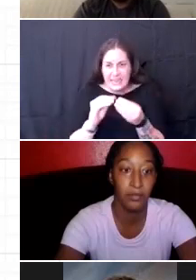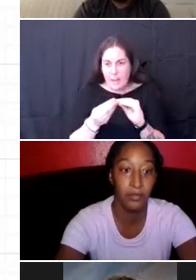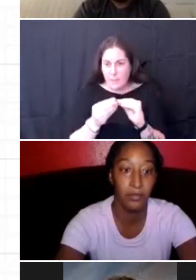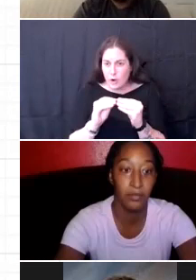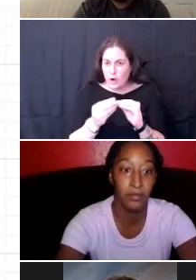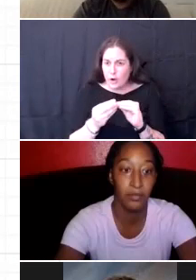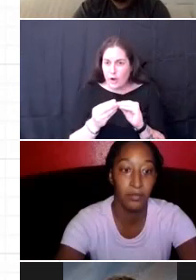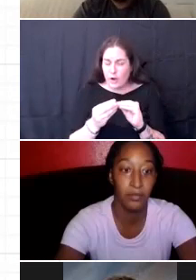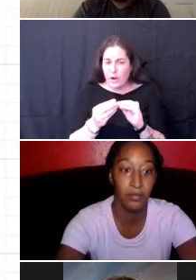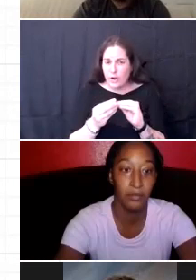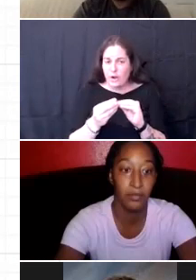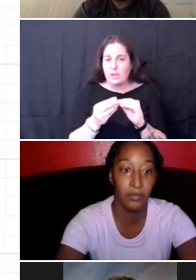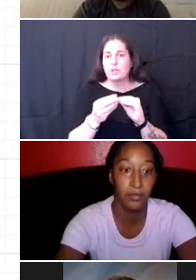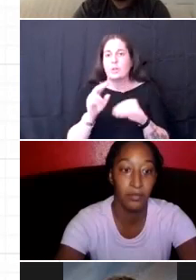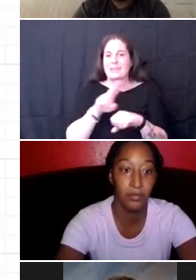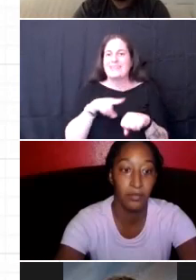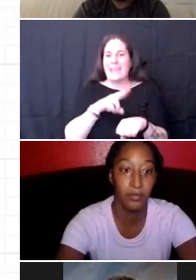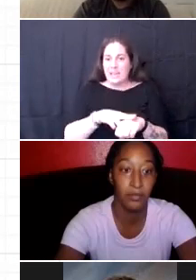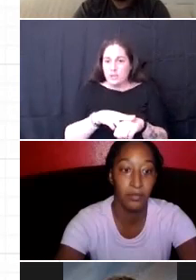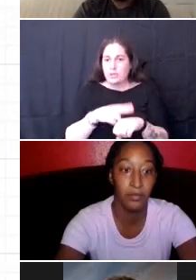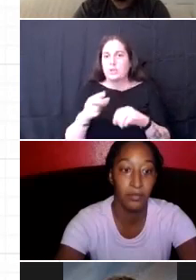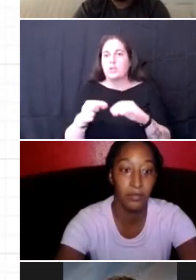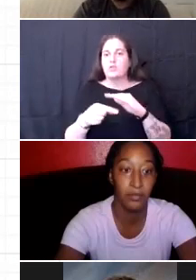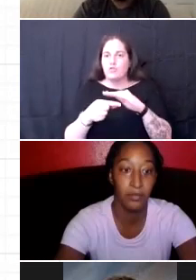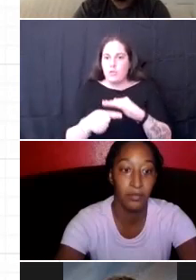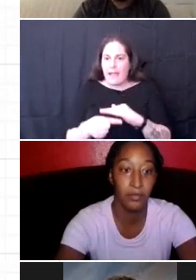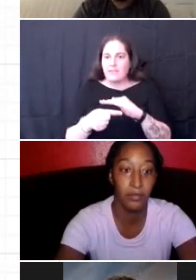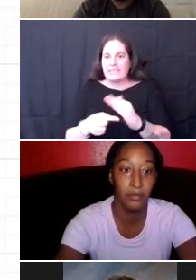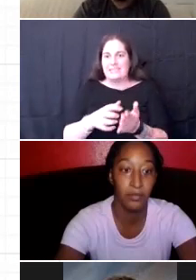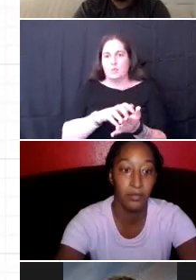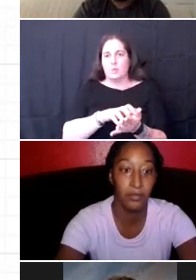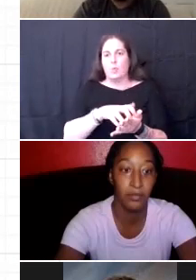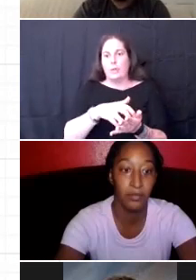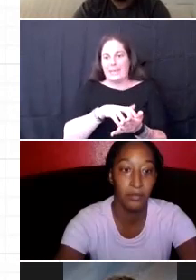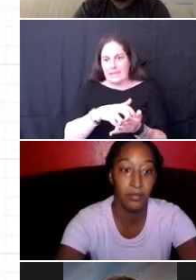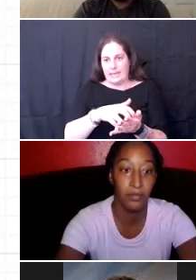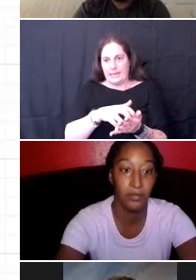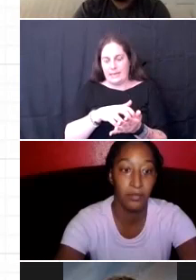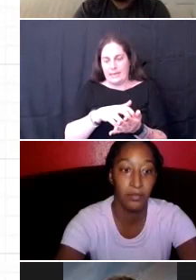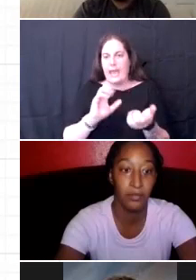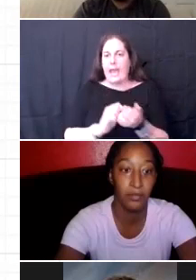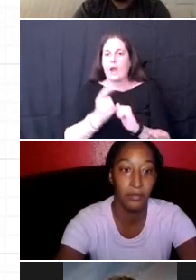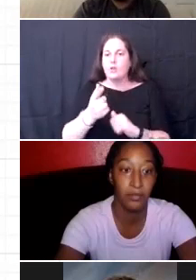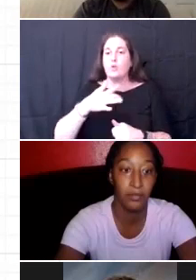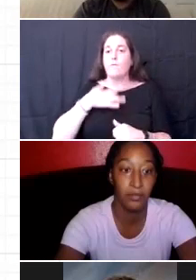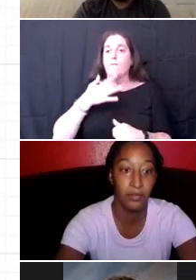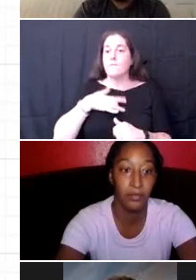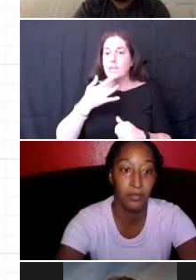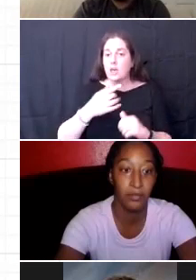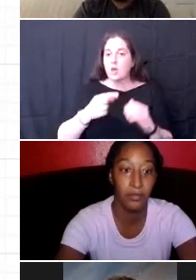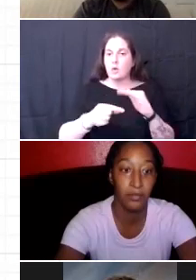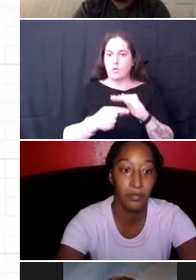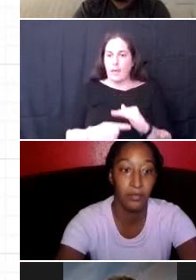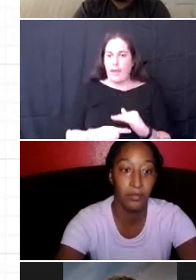that naturally gravity is extremely weak. The way you feel gravity is because you have to